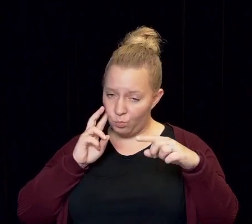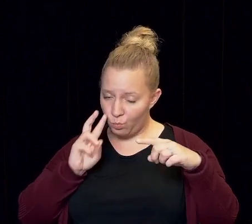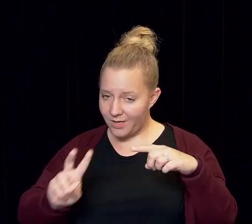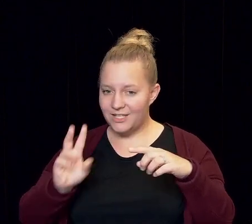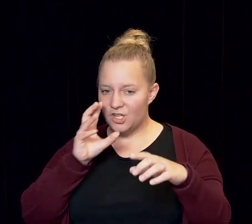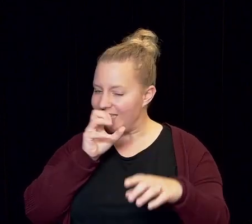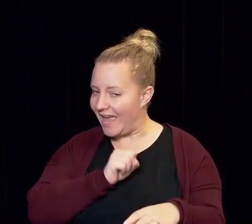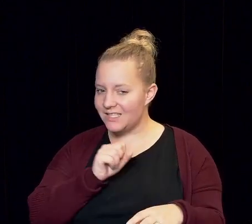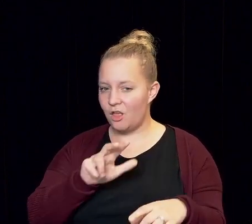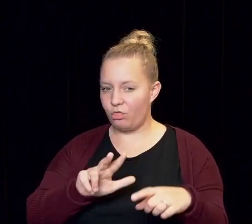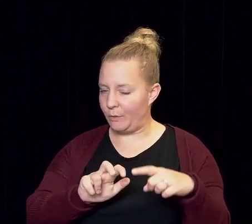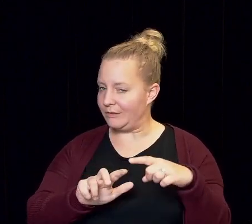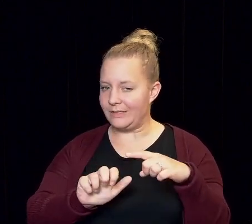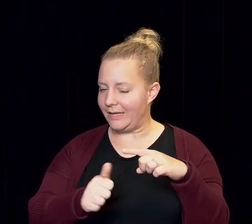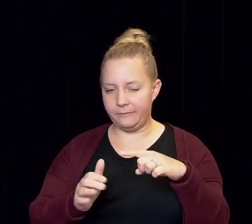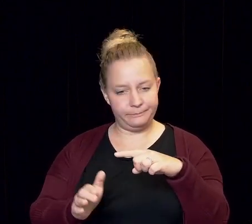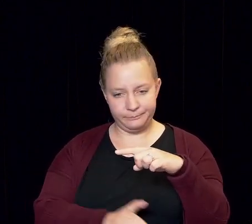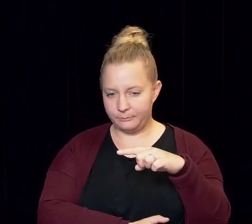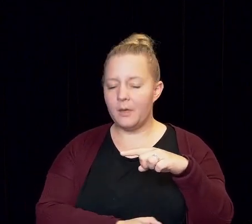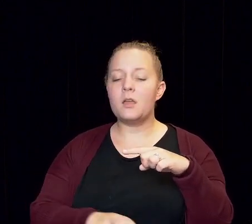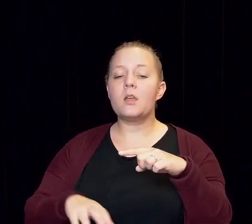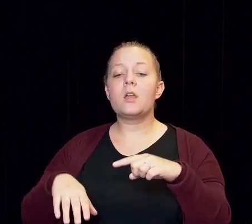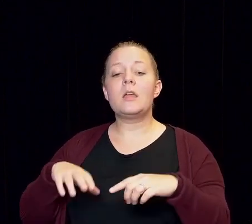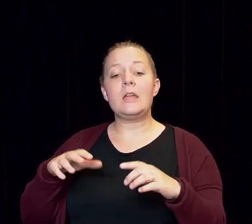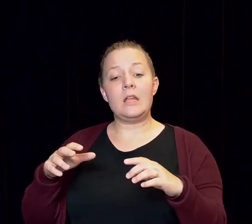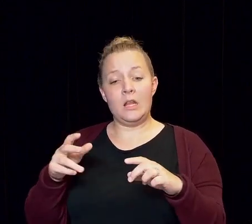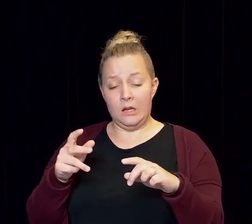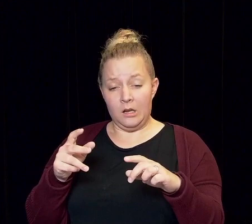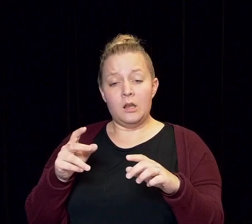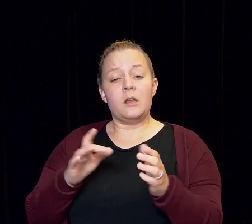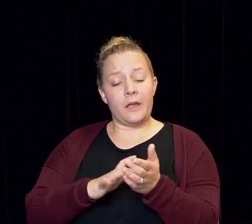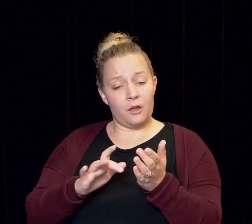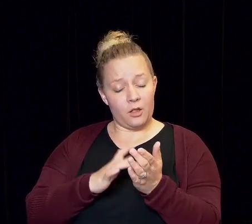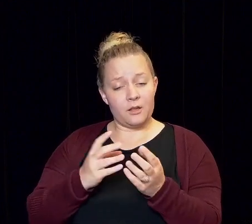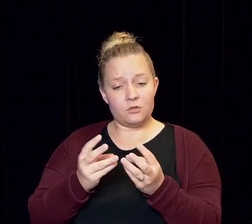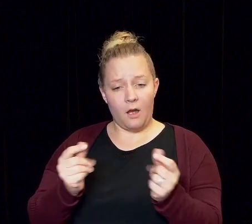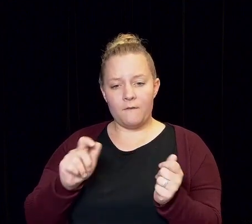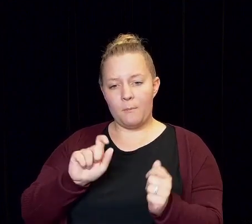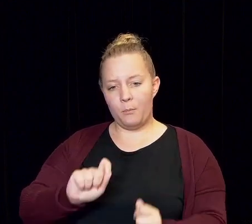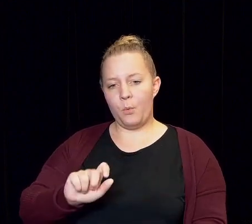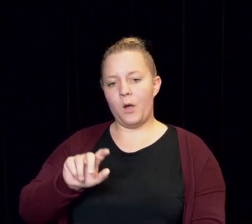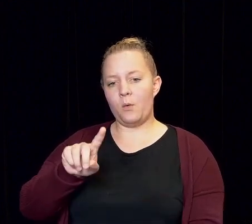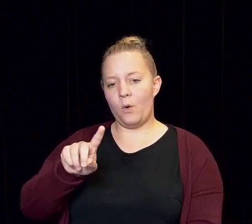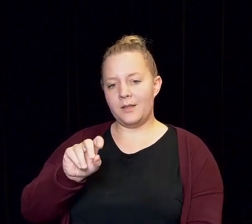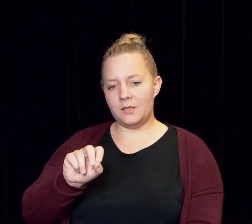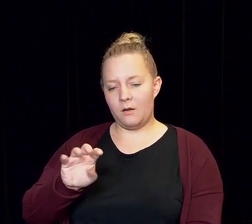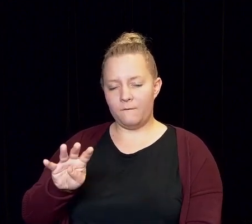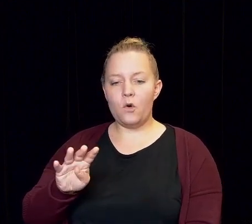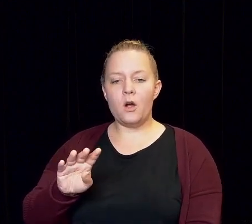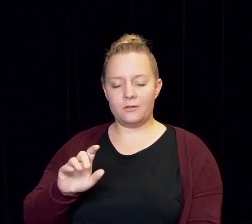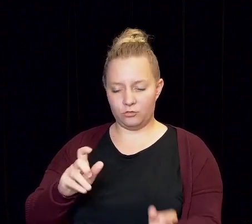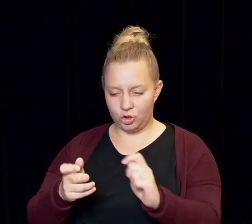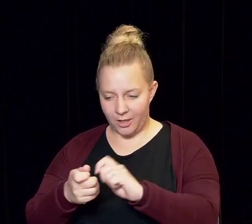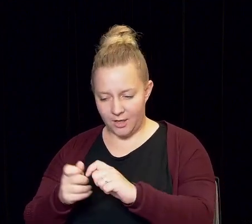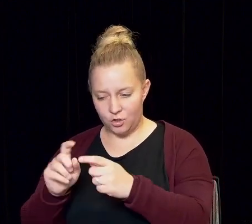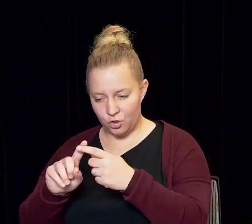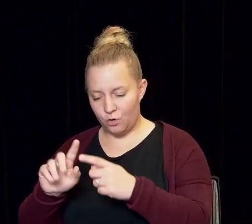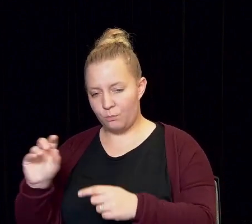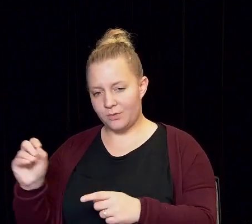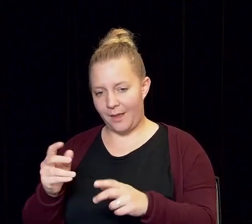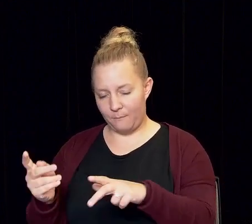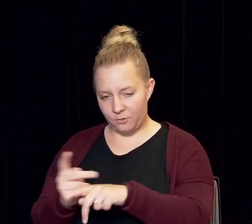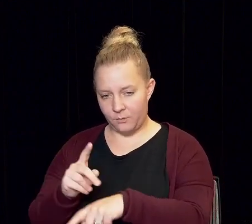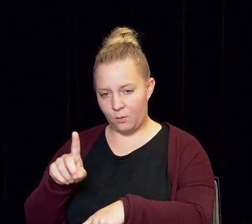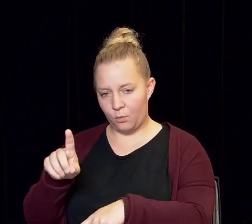When I divide that on my calculator, I get 0.104 approximately. So then when I convert that to a percent by multiplying